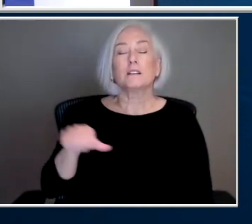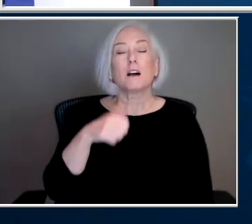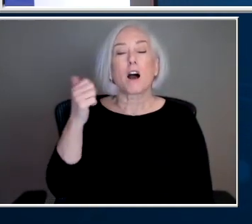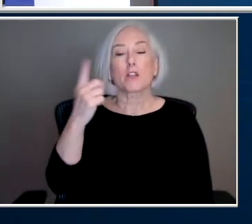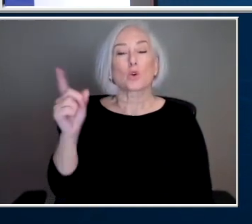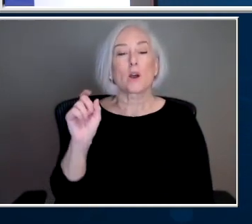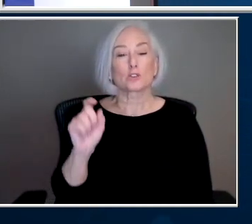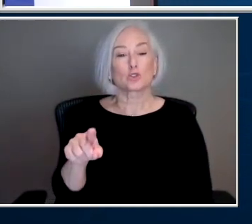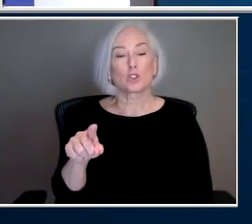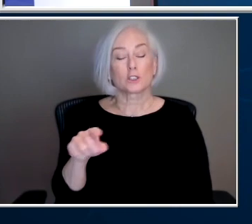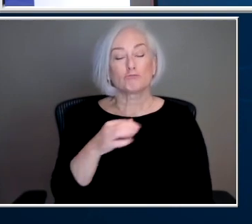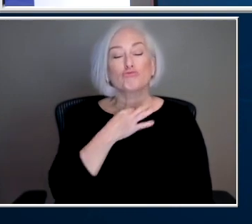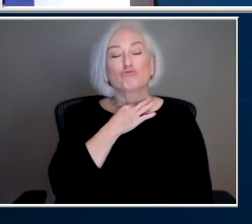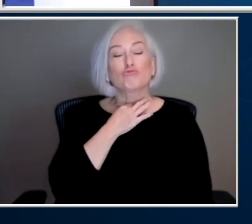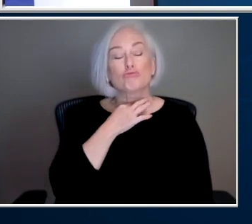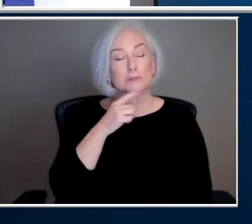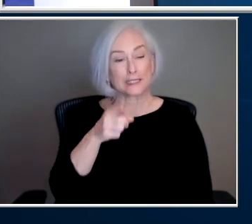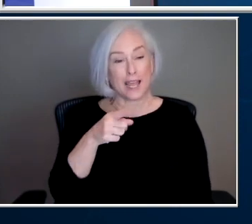could you please discuss